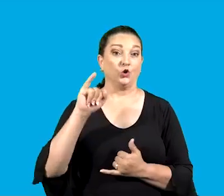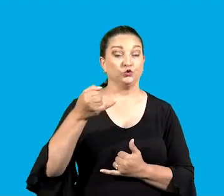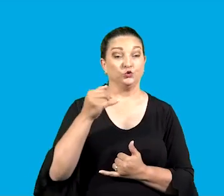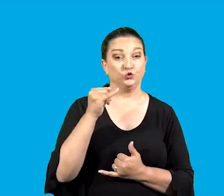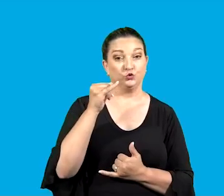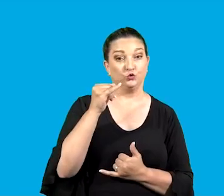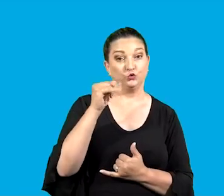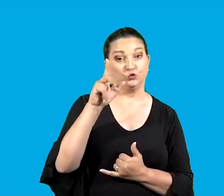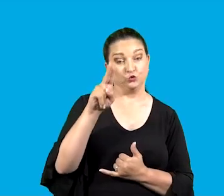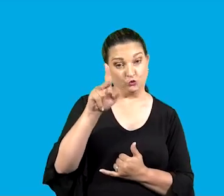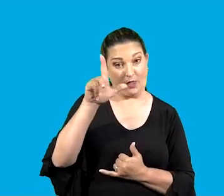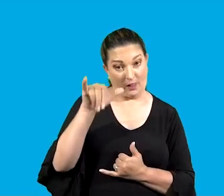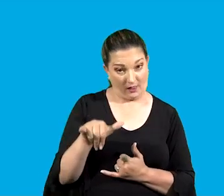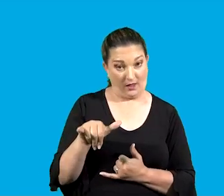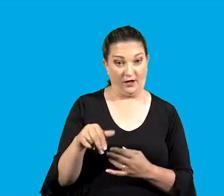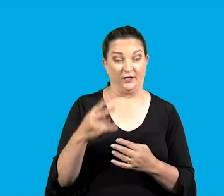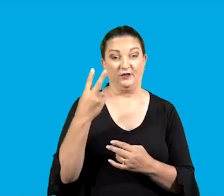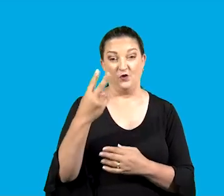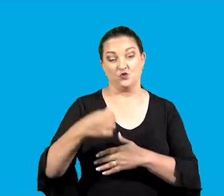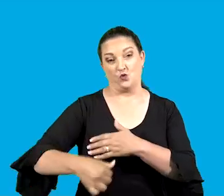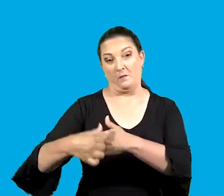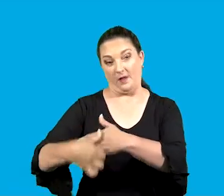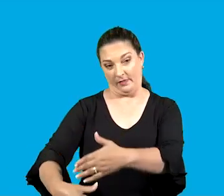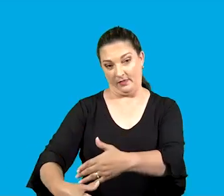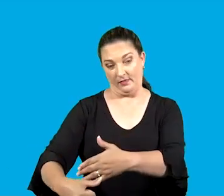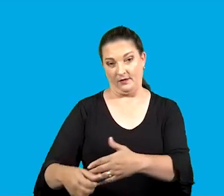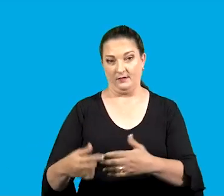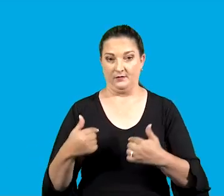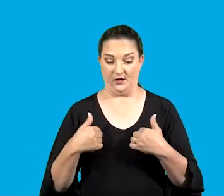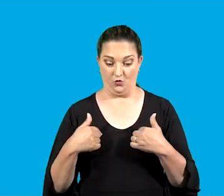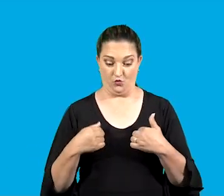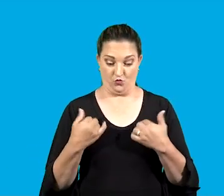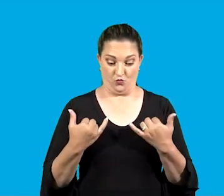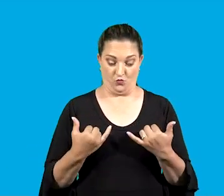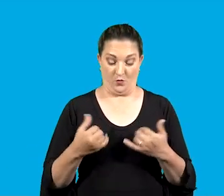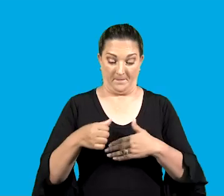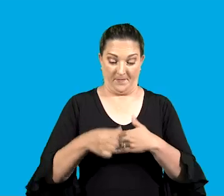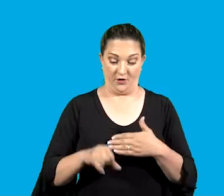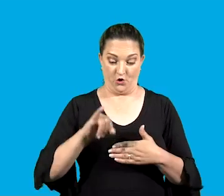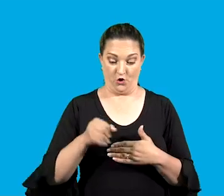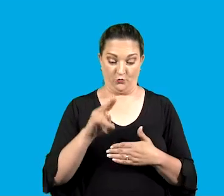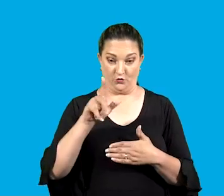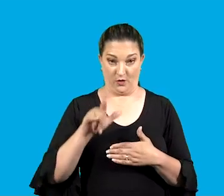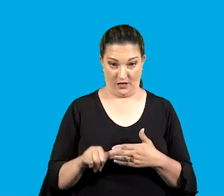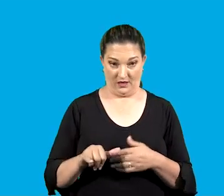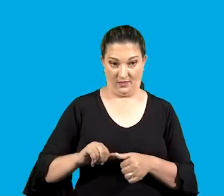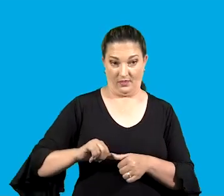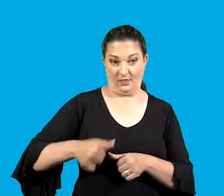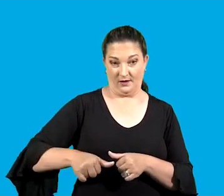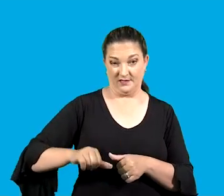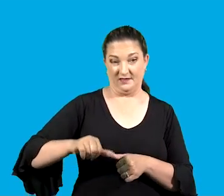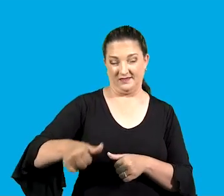look 2 months going back. All right? So if we are in July, we have to count 2 months.